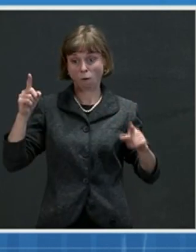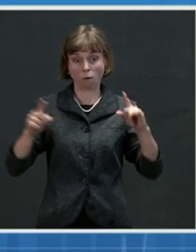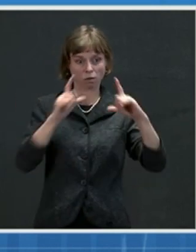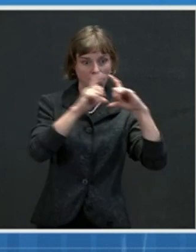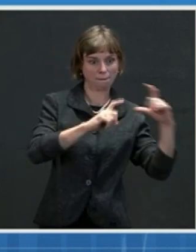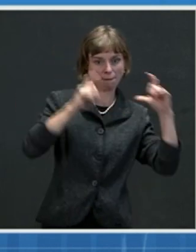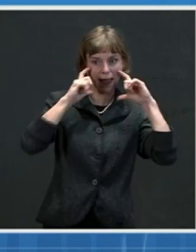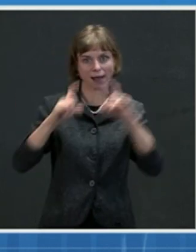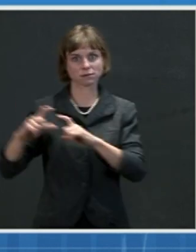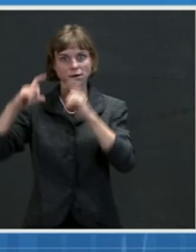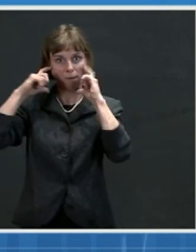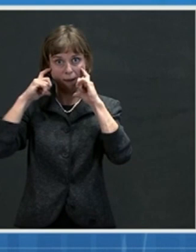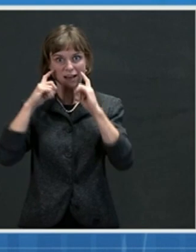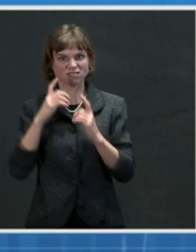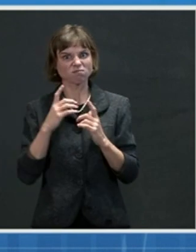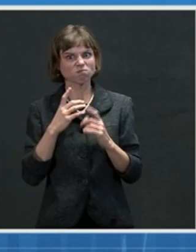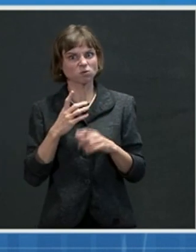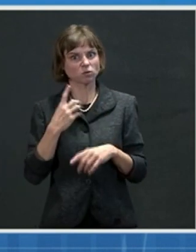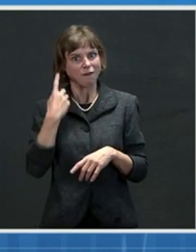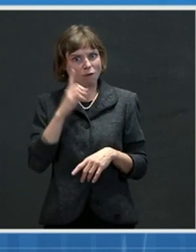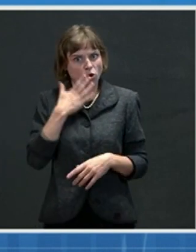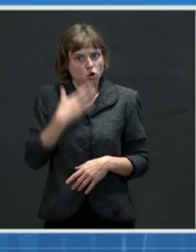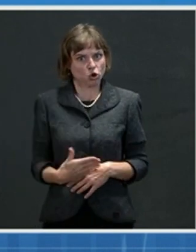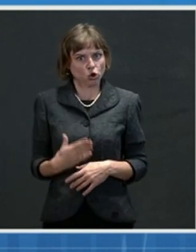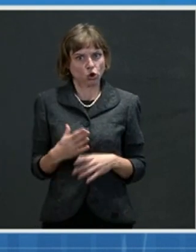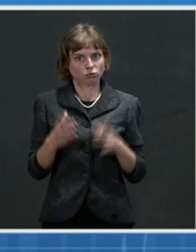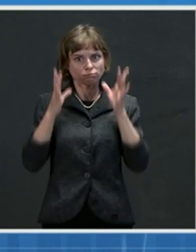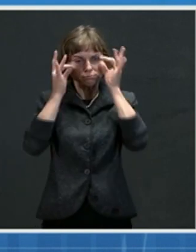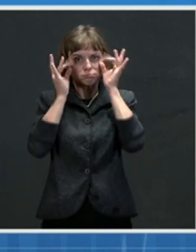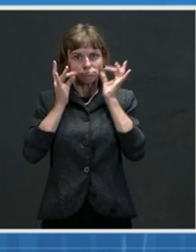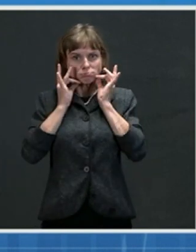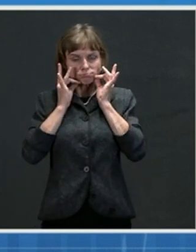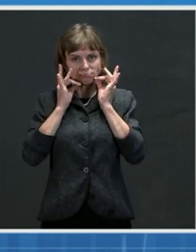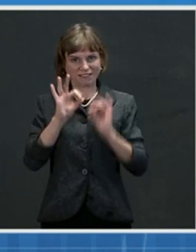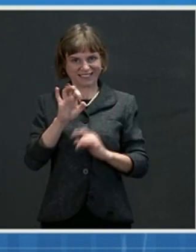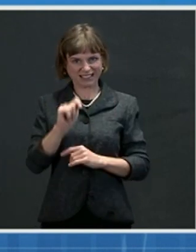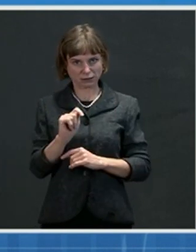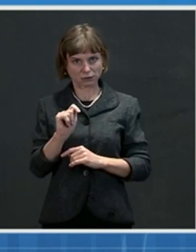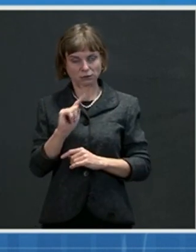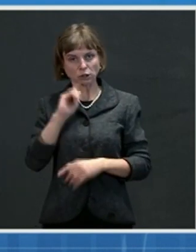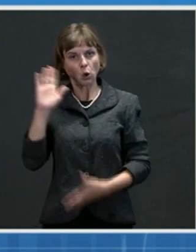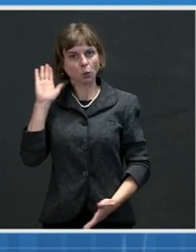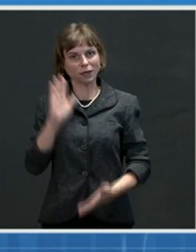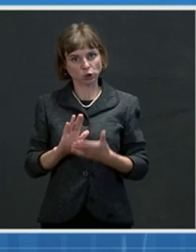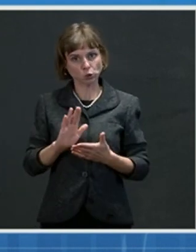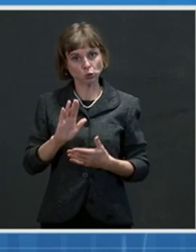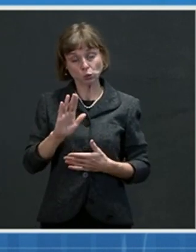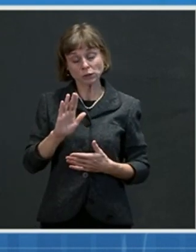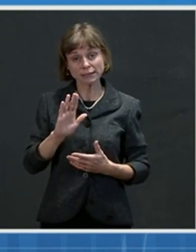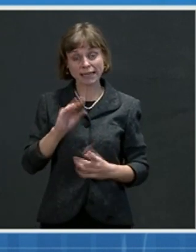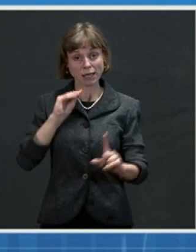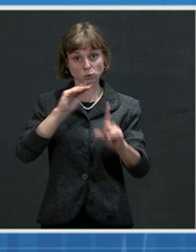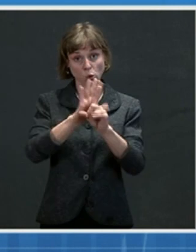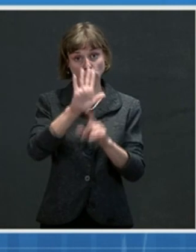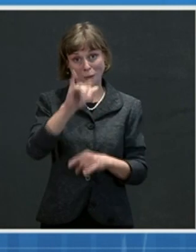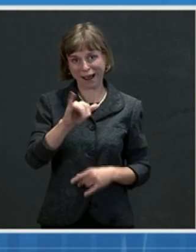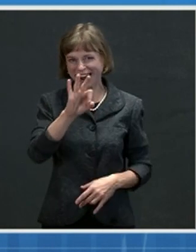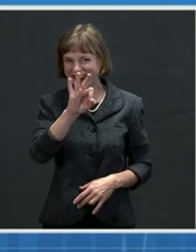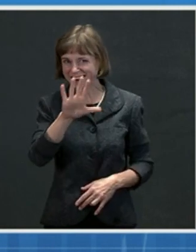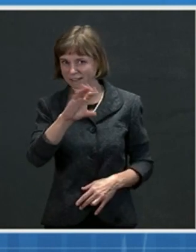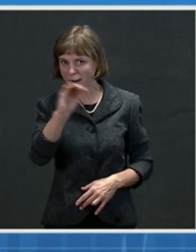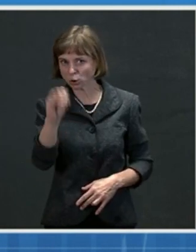modified to fit better reduced the receiver's exposure by more than 95% compared to no mask at